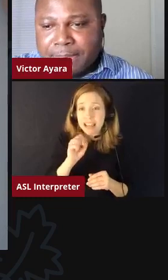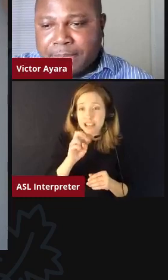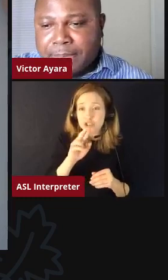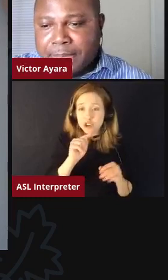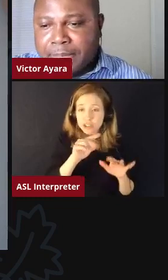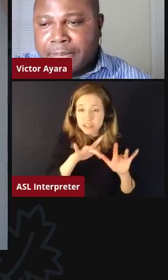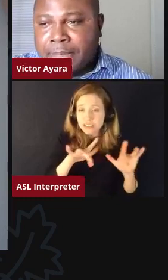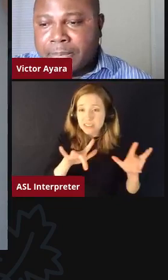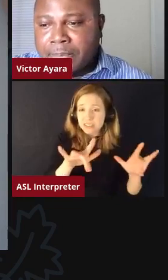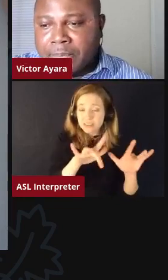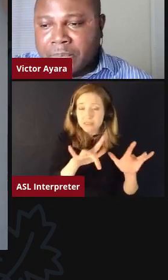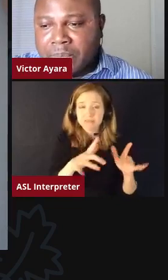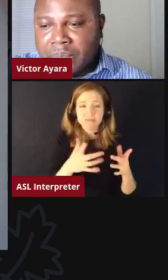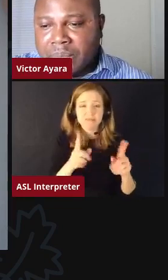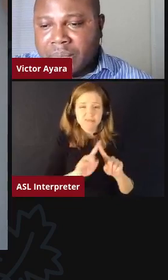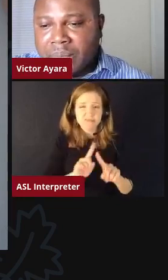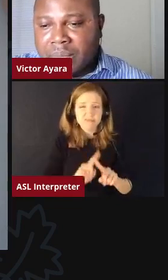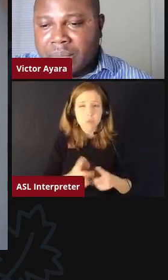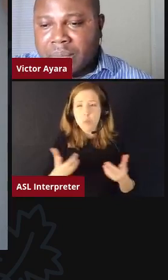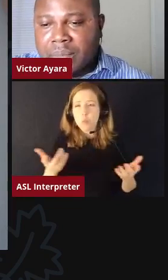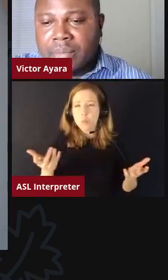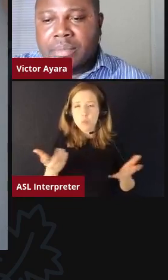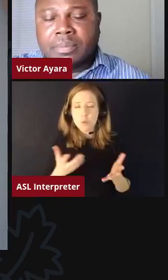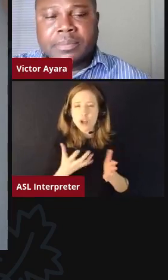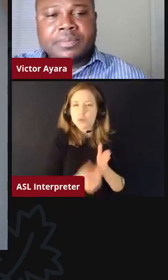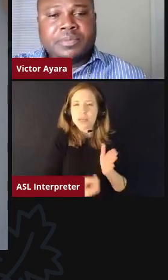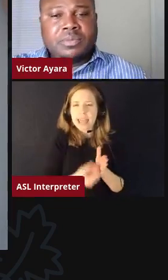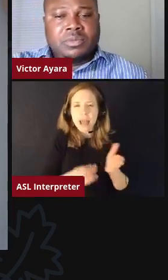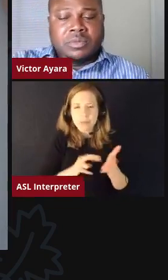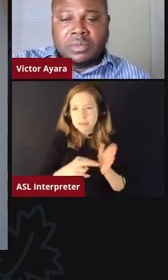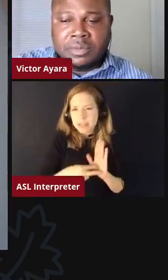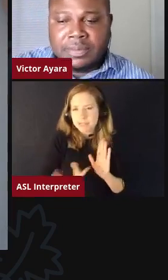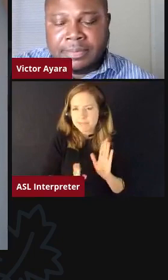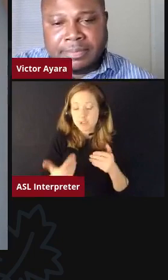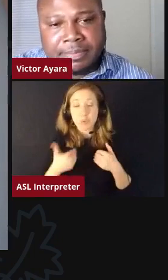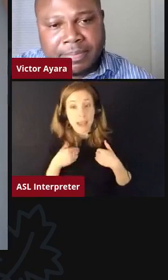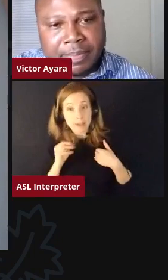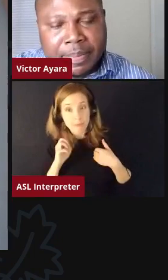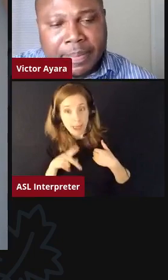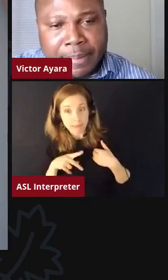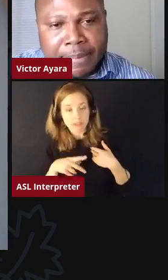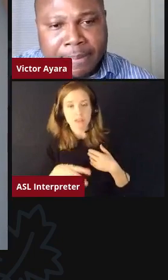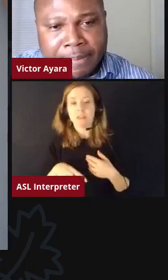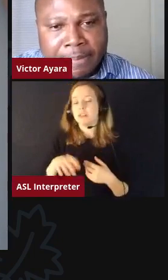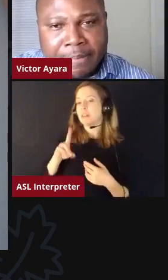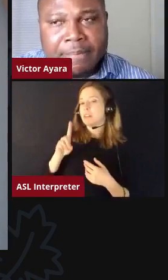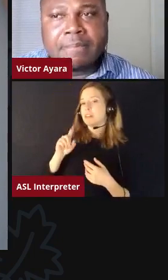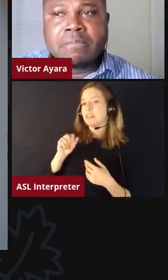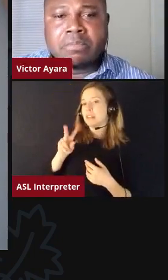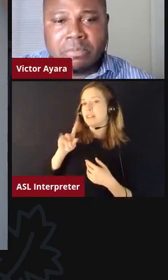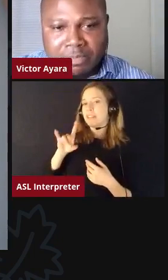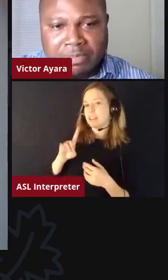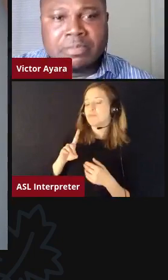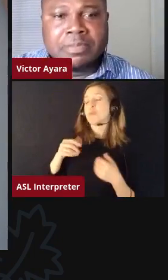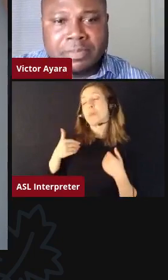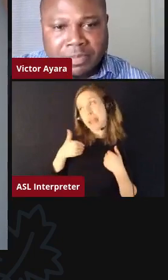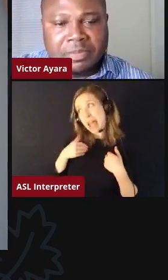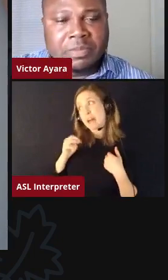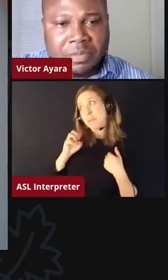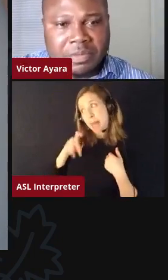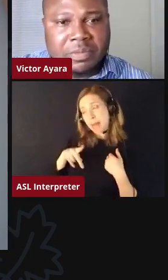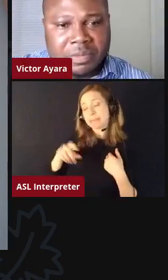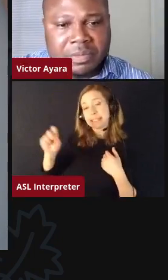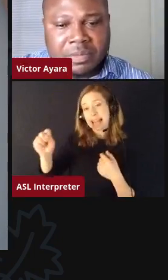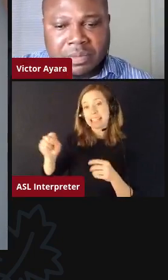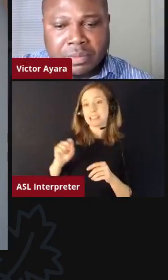So there are maps, and I would say that they're probably not the best maps. Right